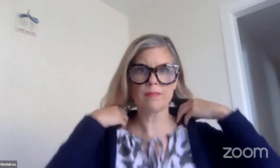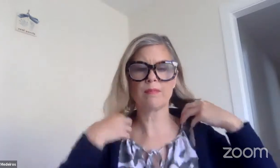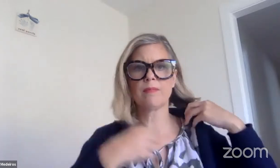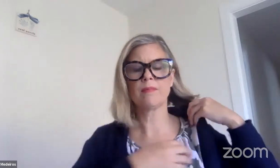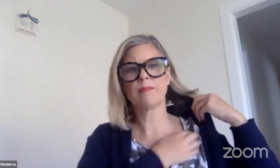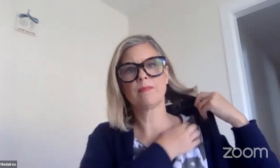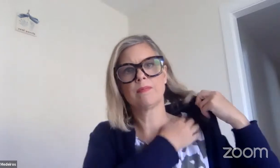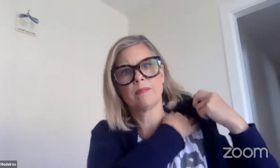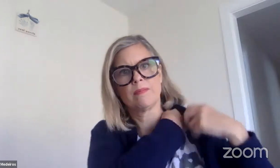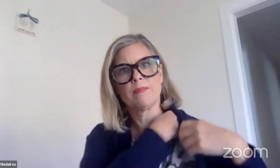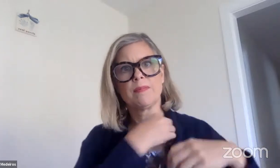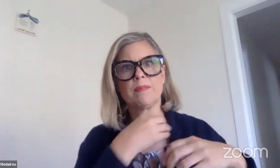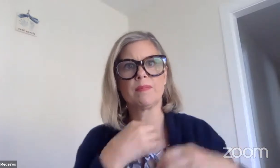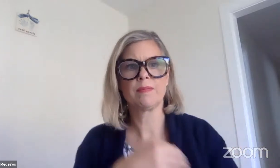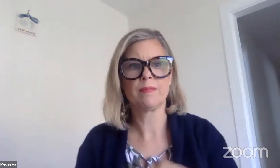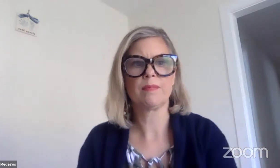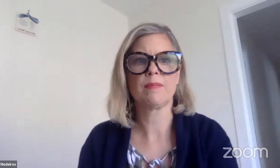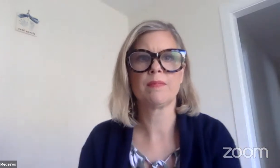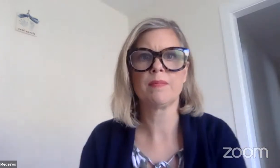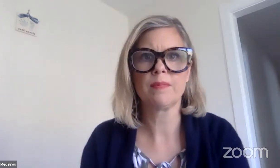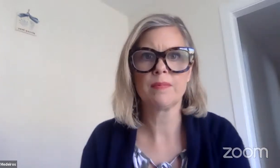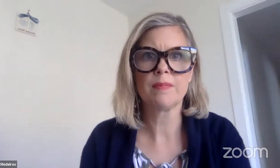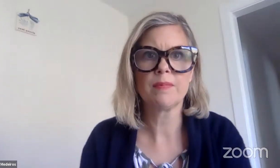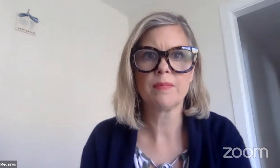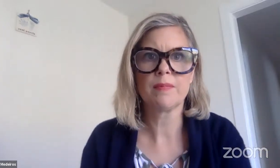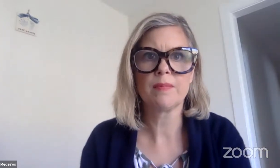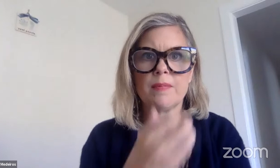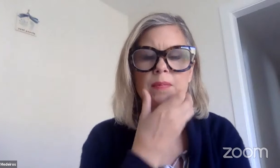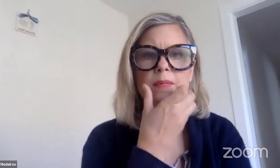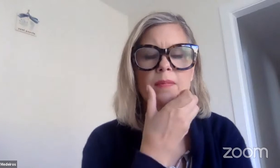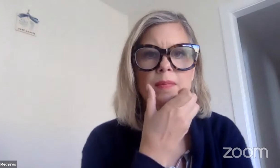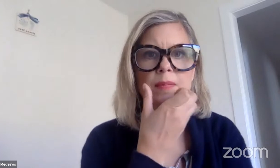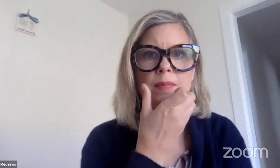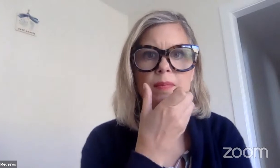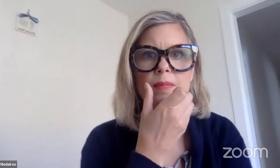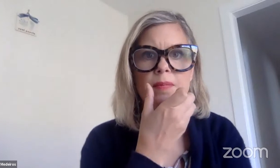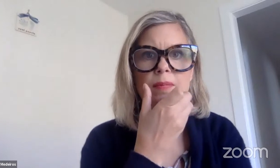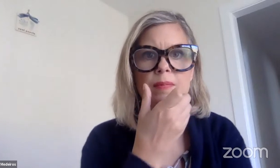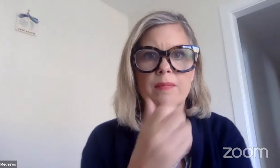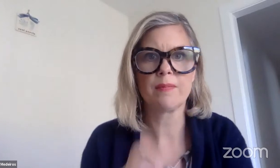yeah all right see you in a little bit bye thank you